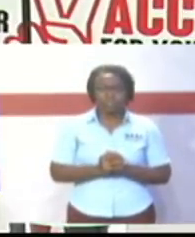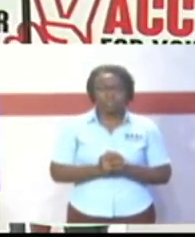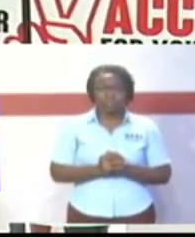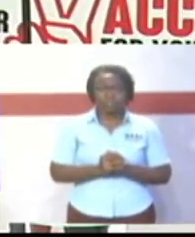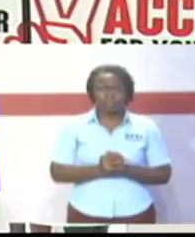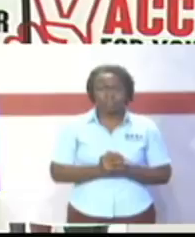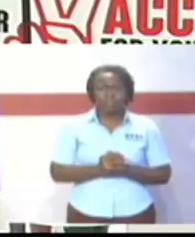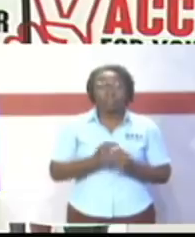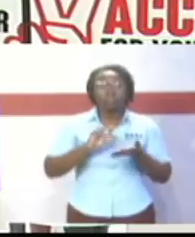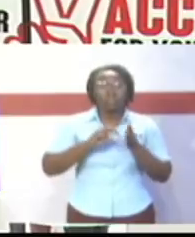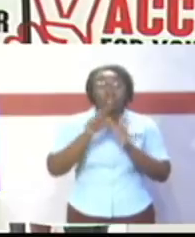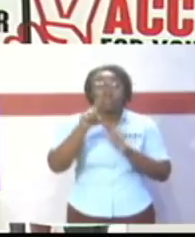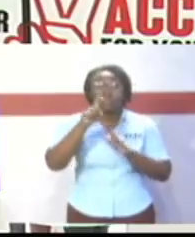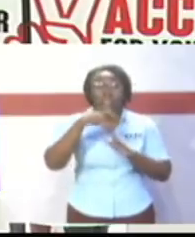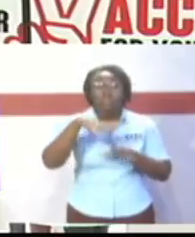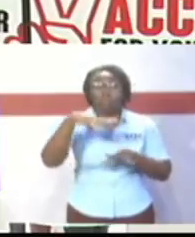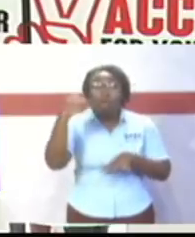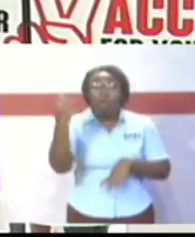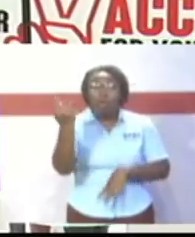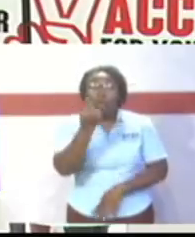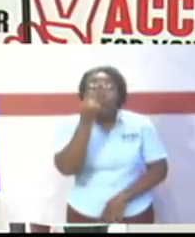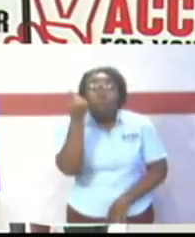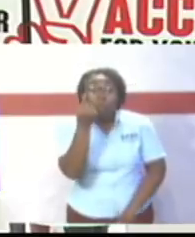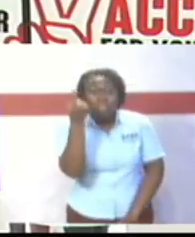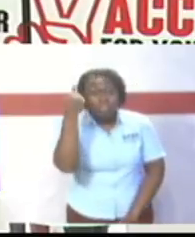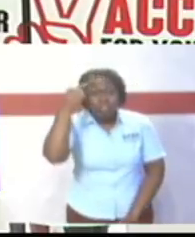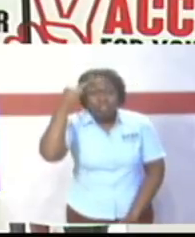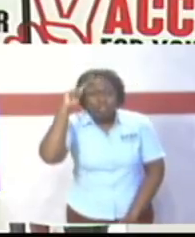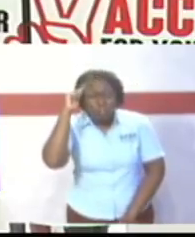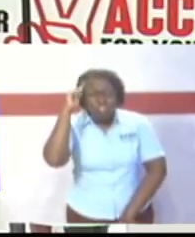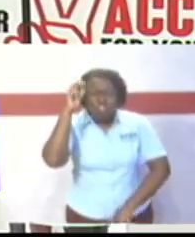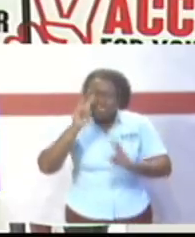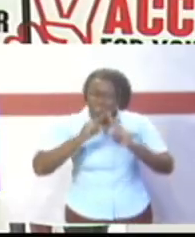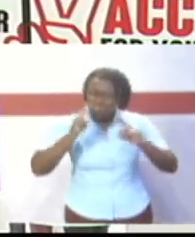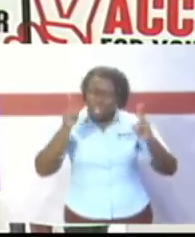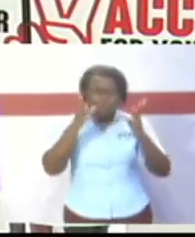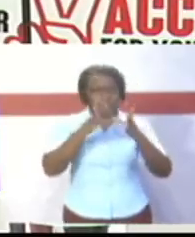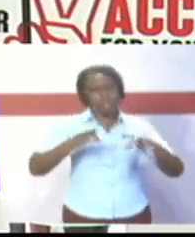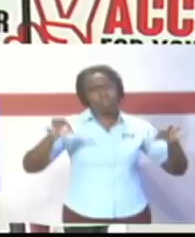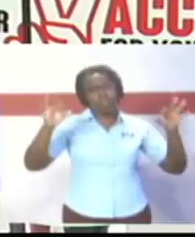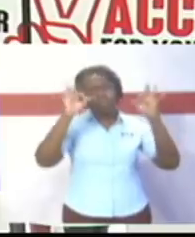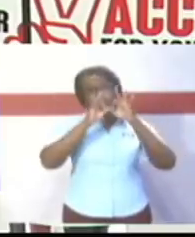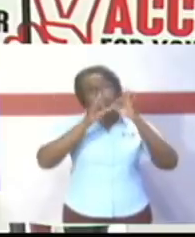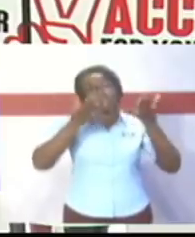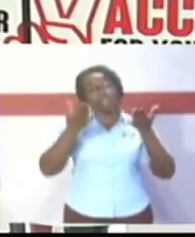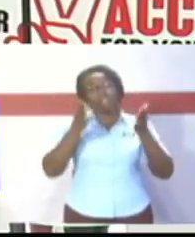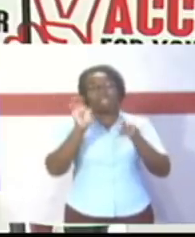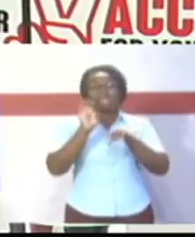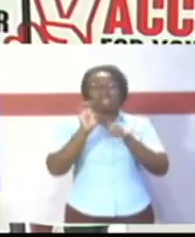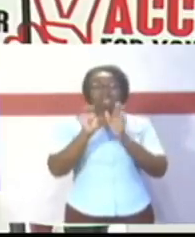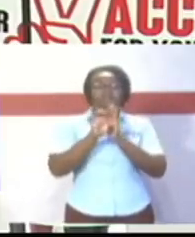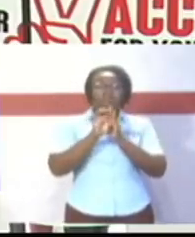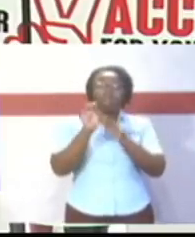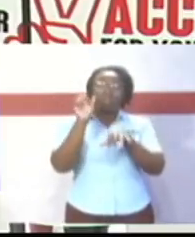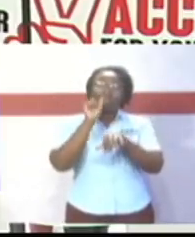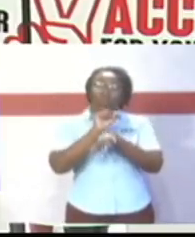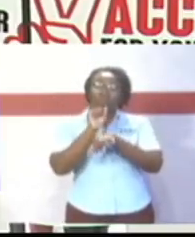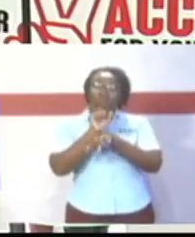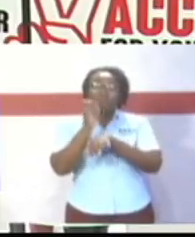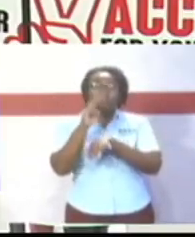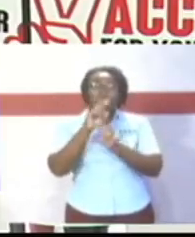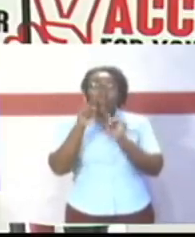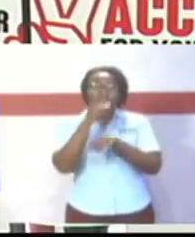only outside for really important tasks, like working, going to the